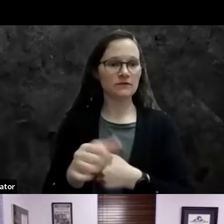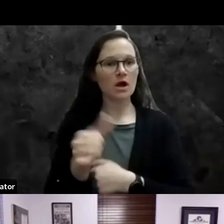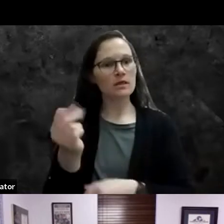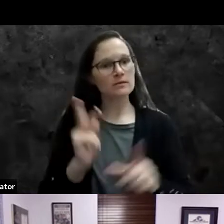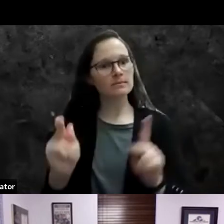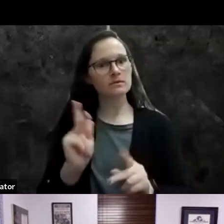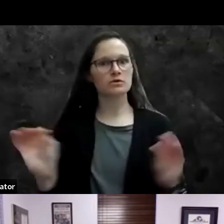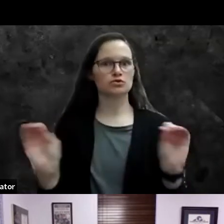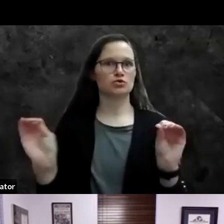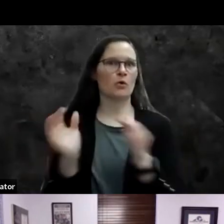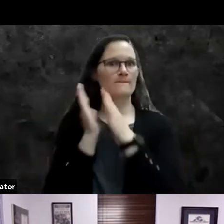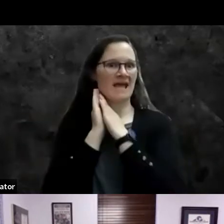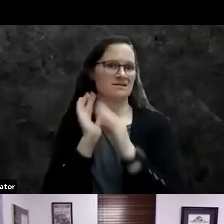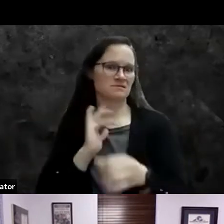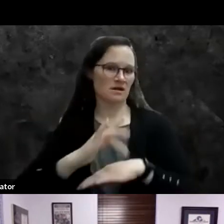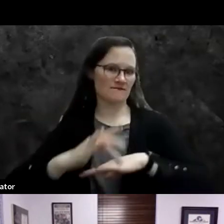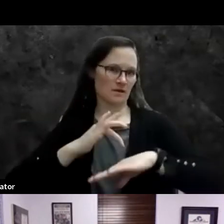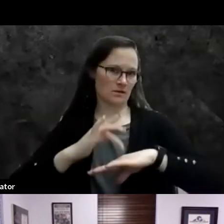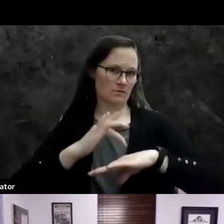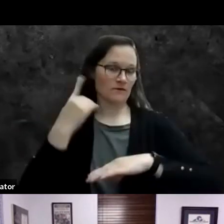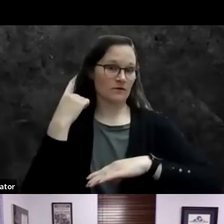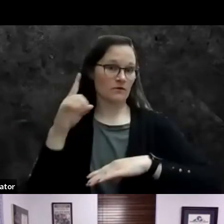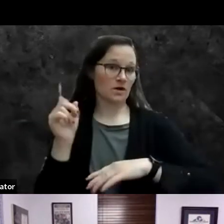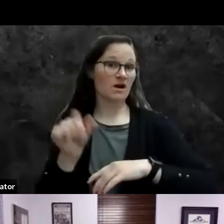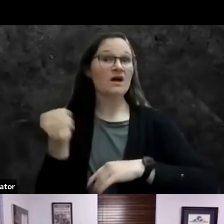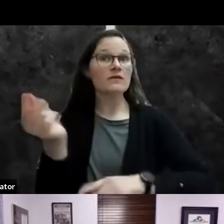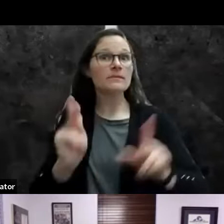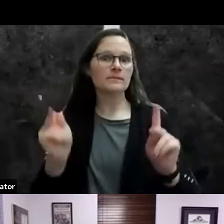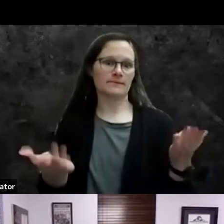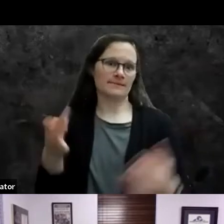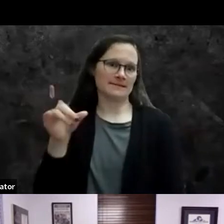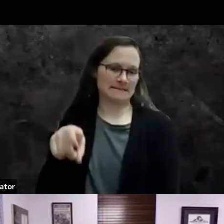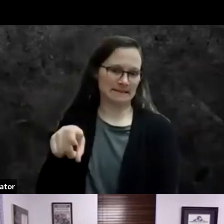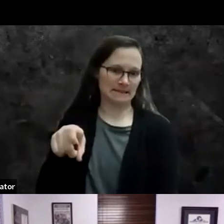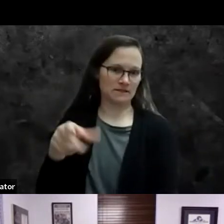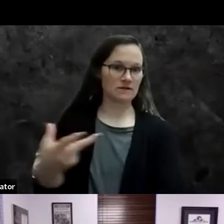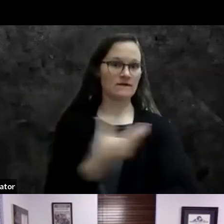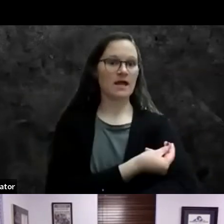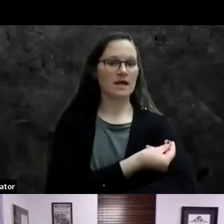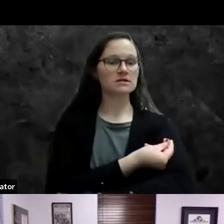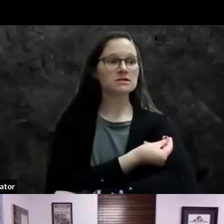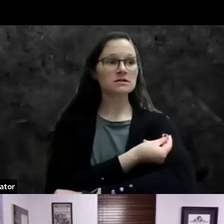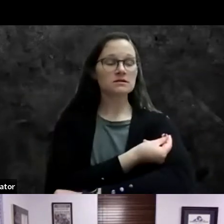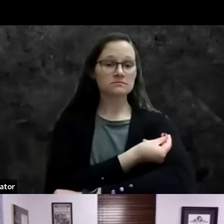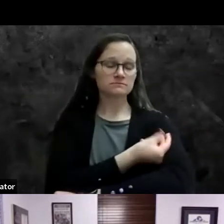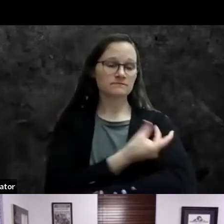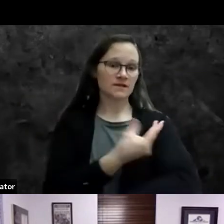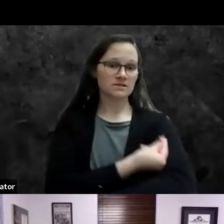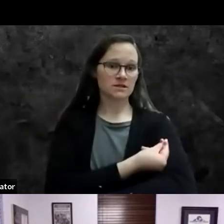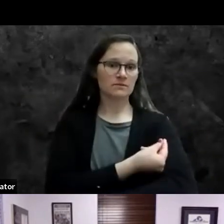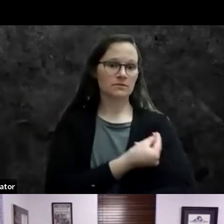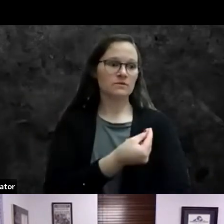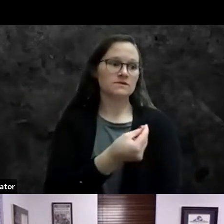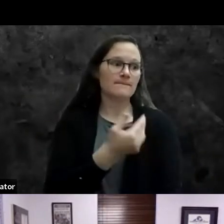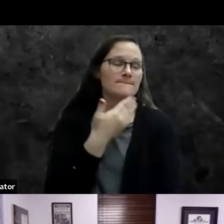else. But as I mentioned earlier, although the vaccine is no longer really as good as it was at protecting against infection, and I don't want to soft